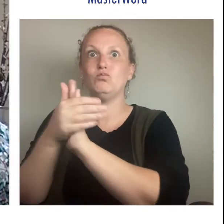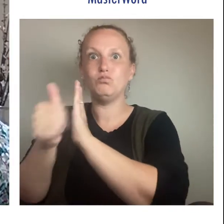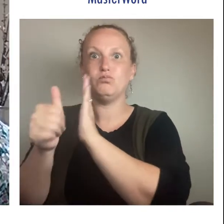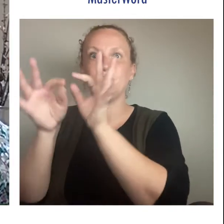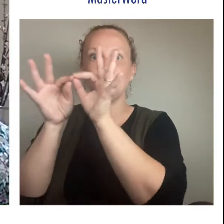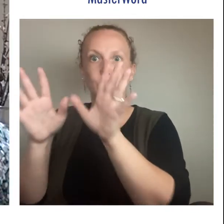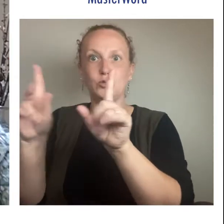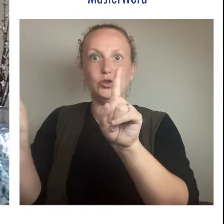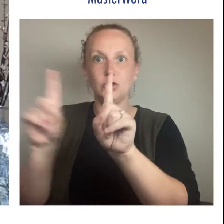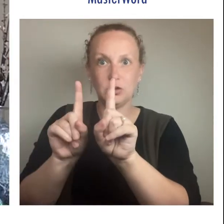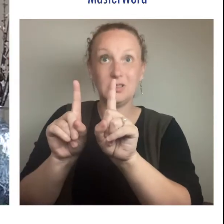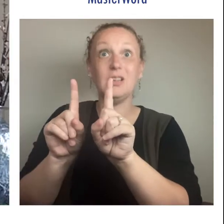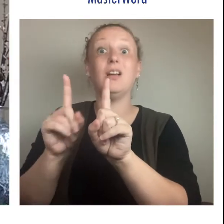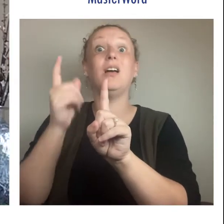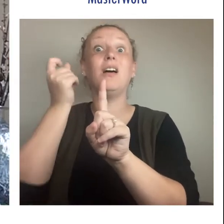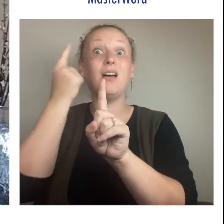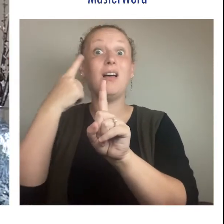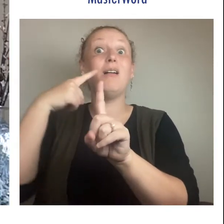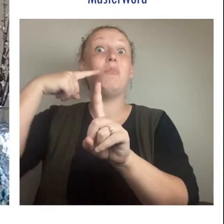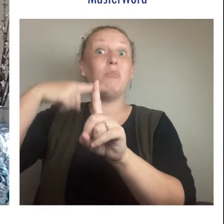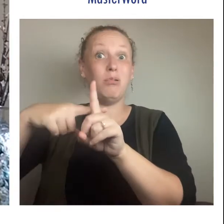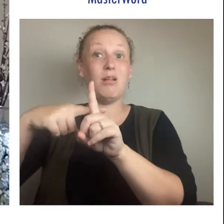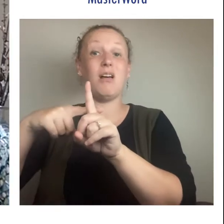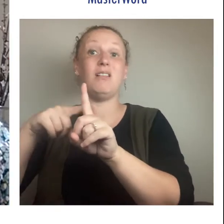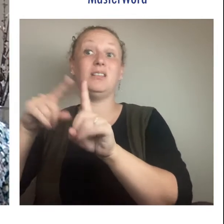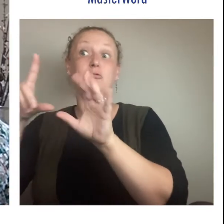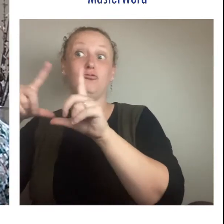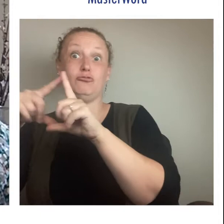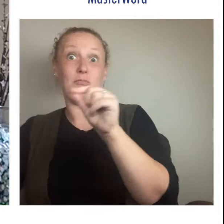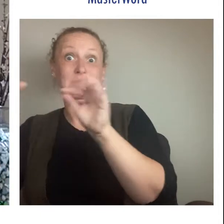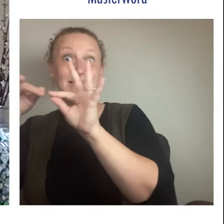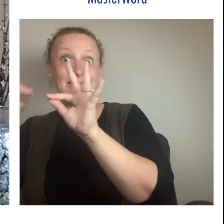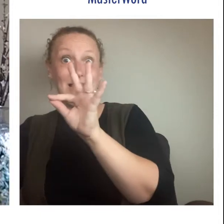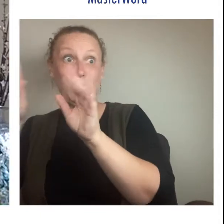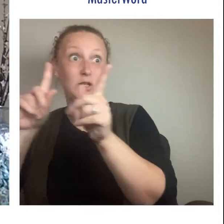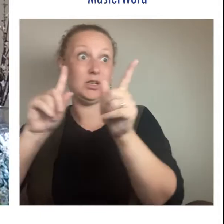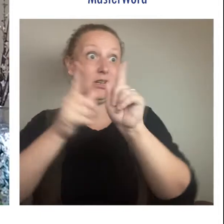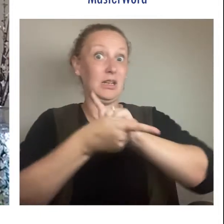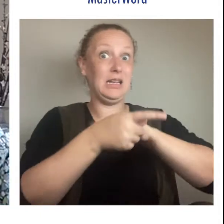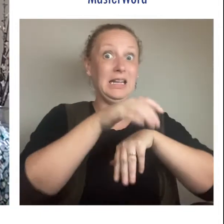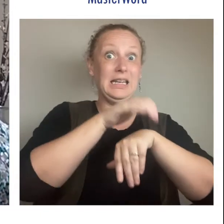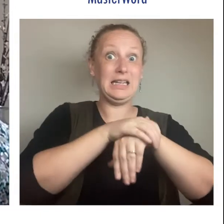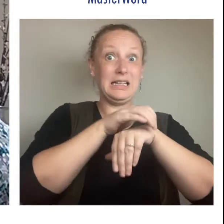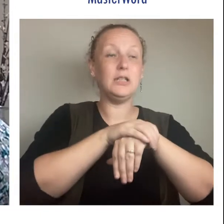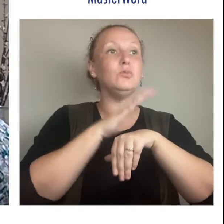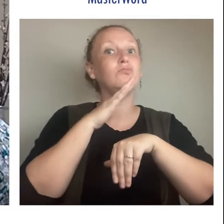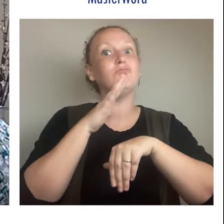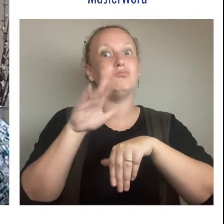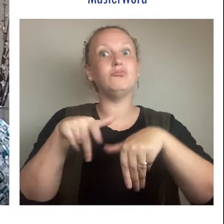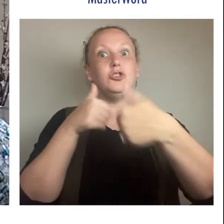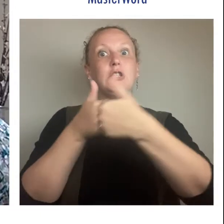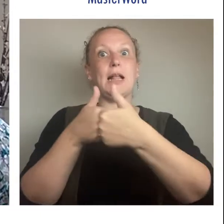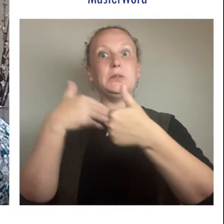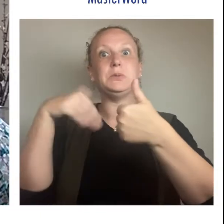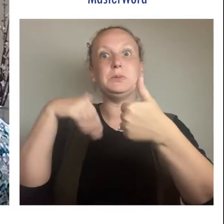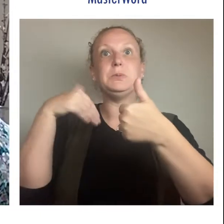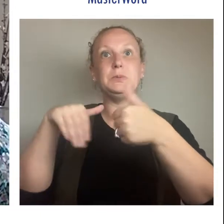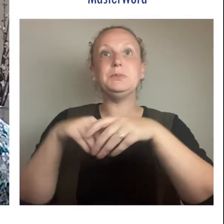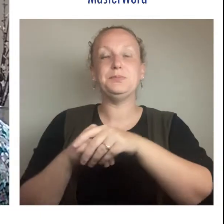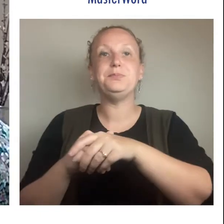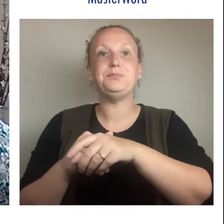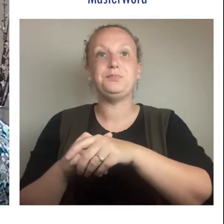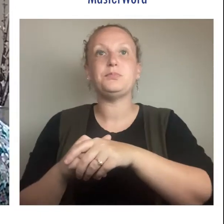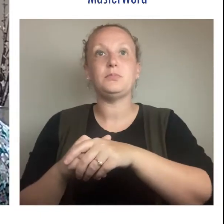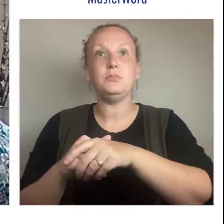And the language is difficult to interpret into English, which poses part of the challenge. And so you'll have